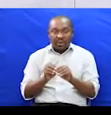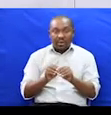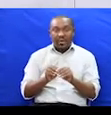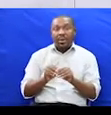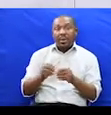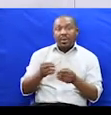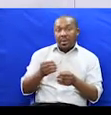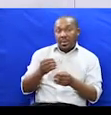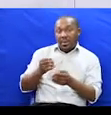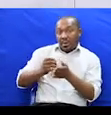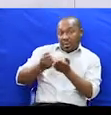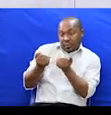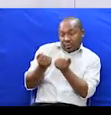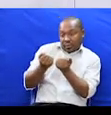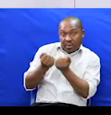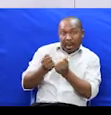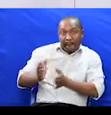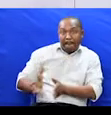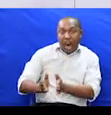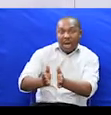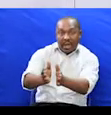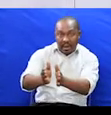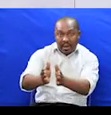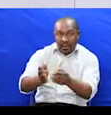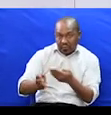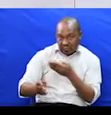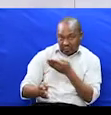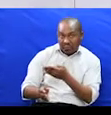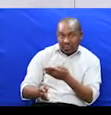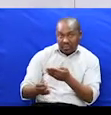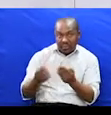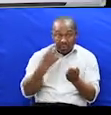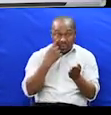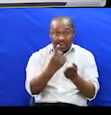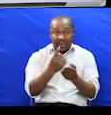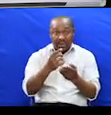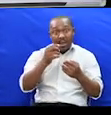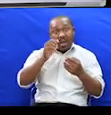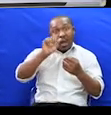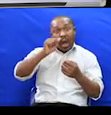the model called the plum pudding model. However,